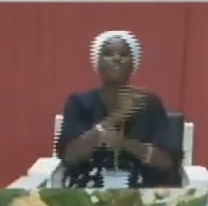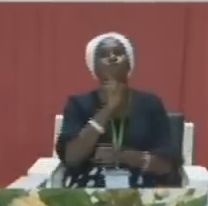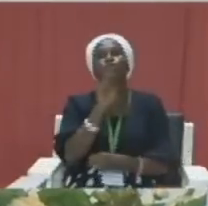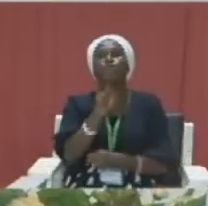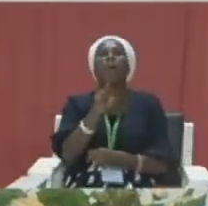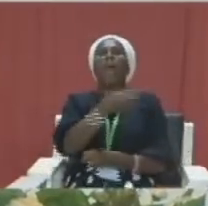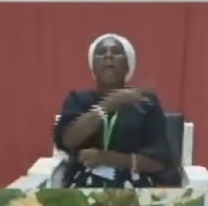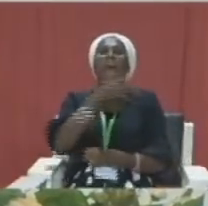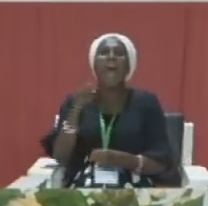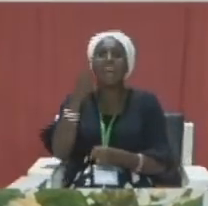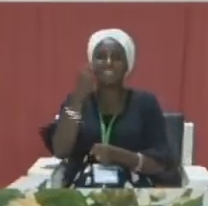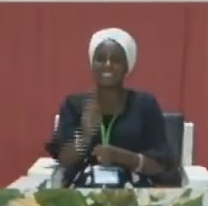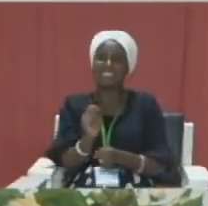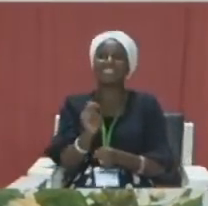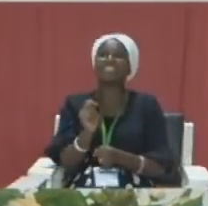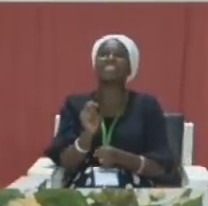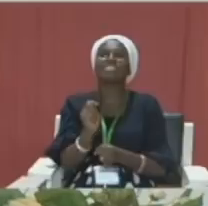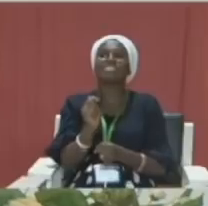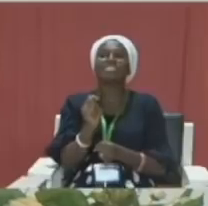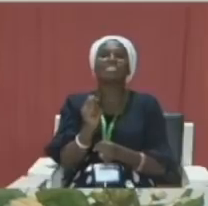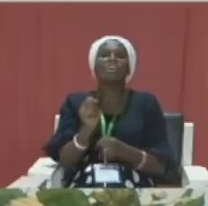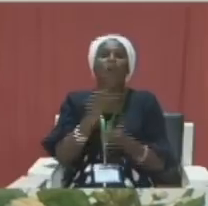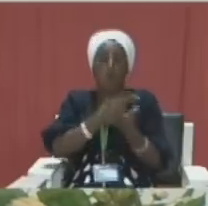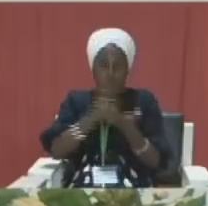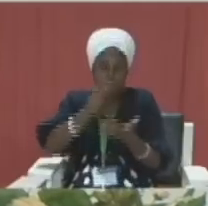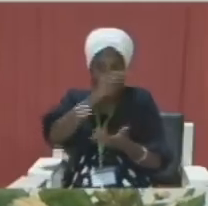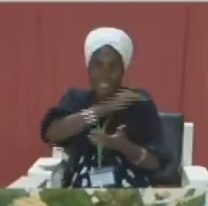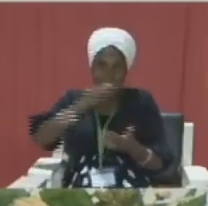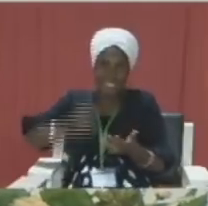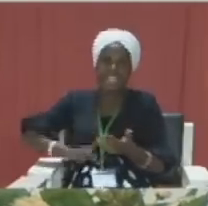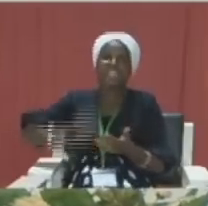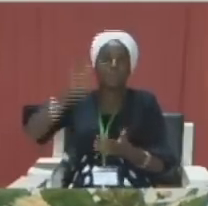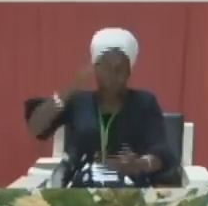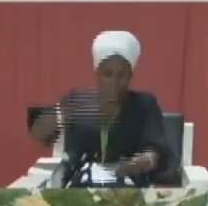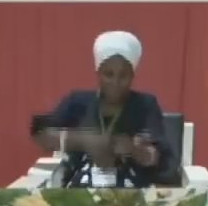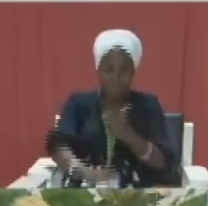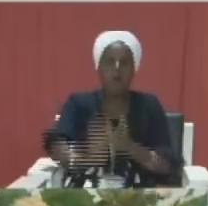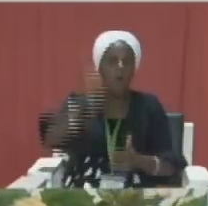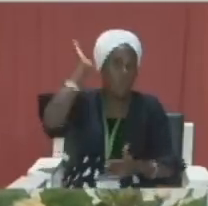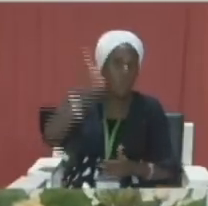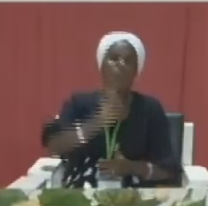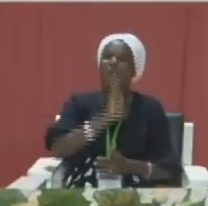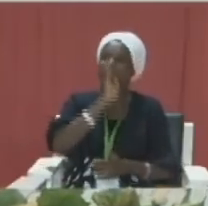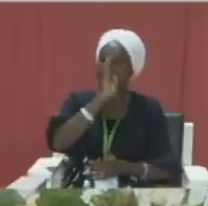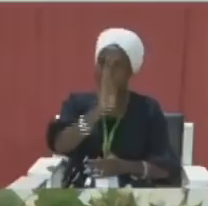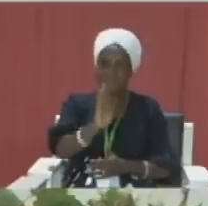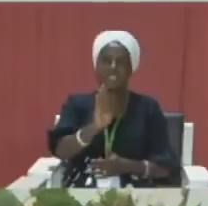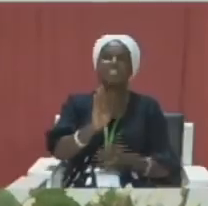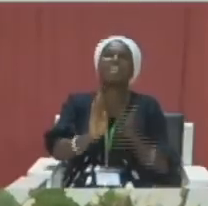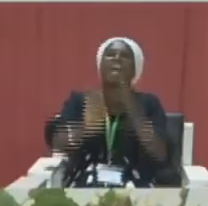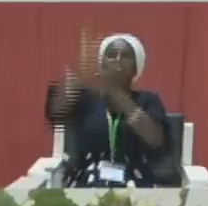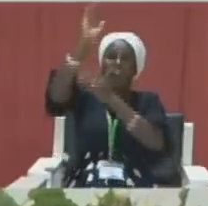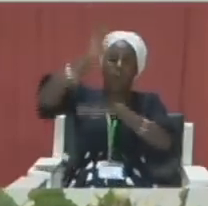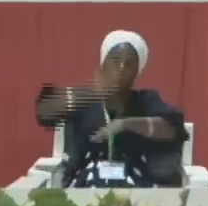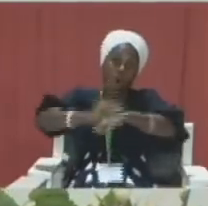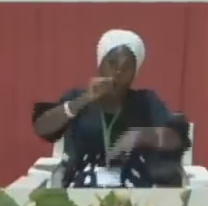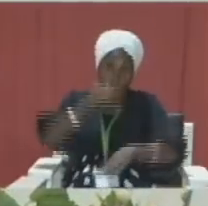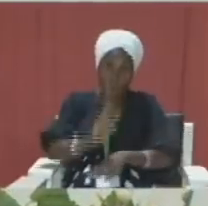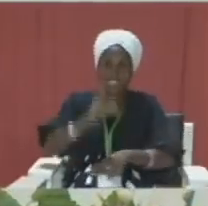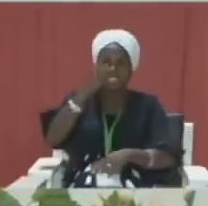and the holy being that shall be brought forth shall be called the Son of